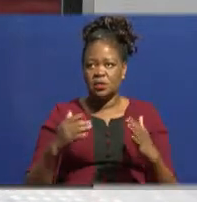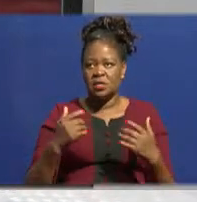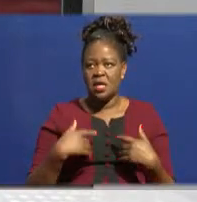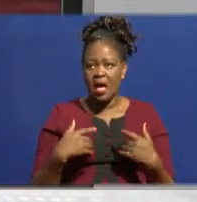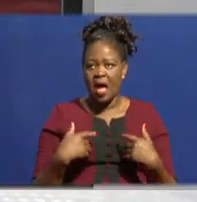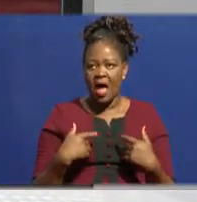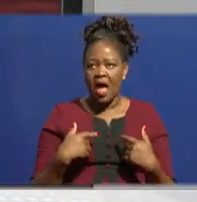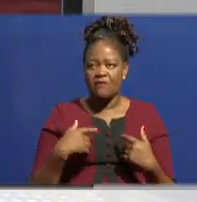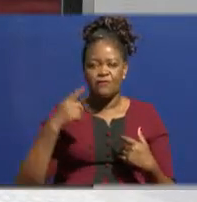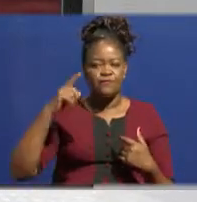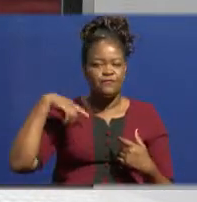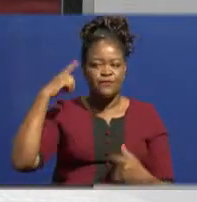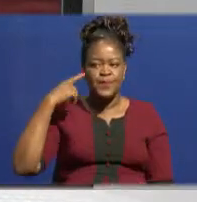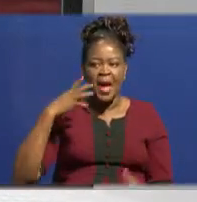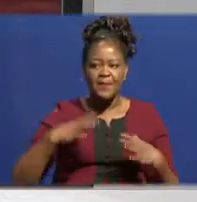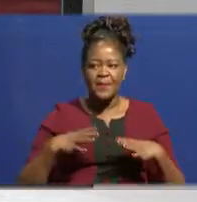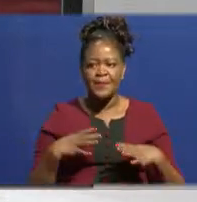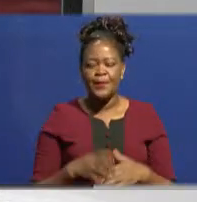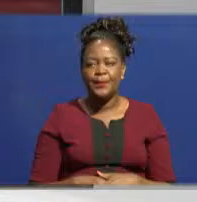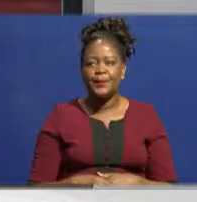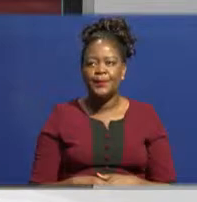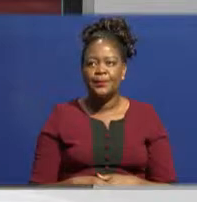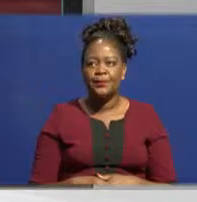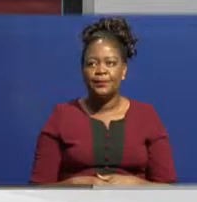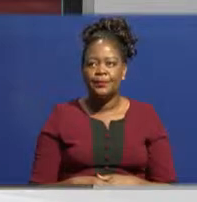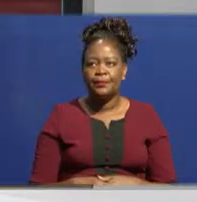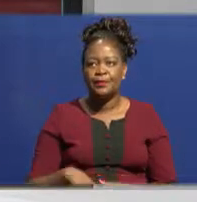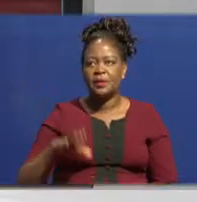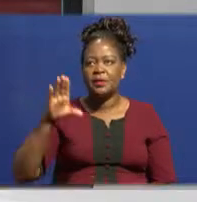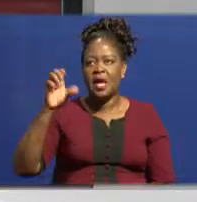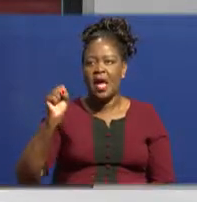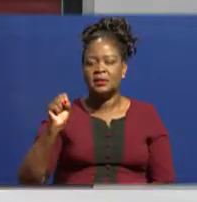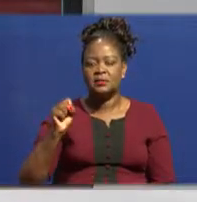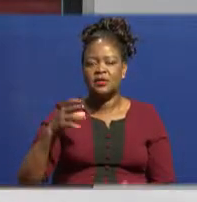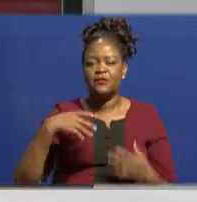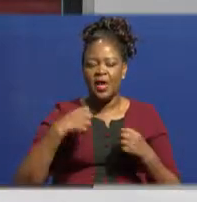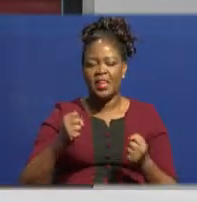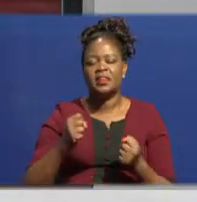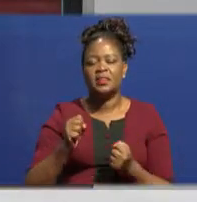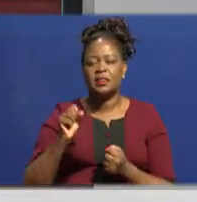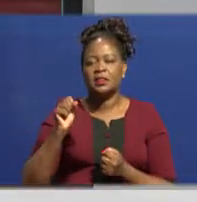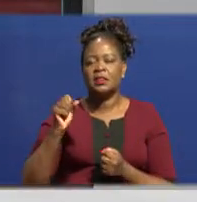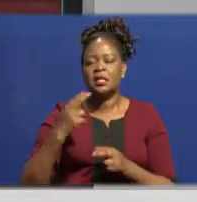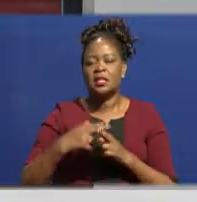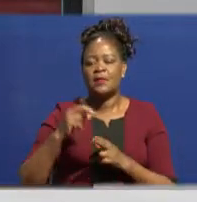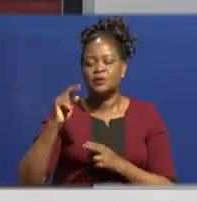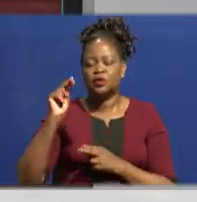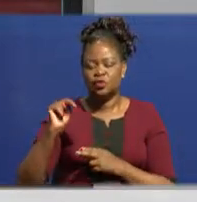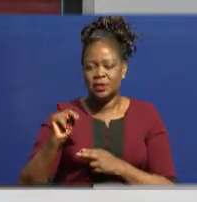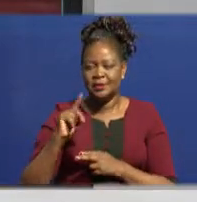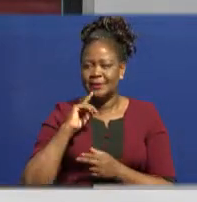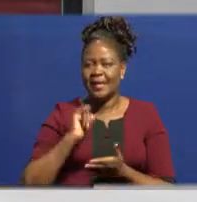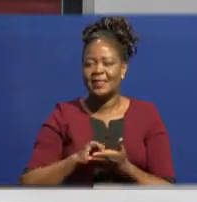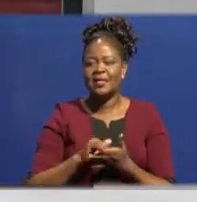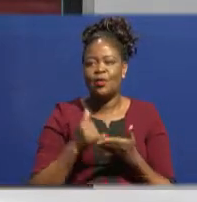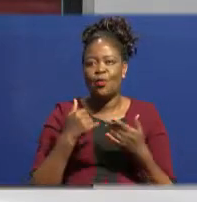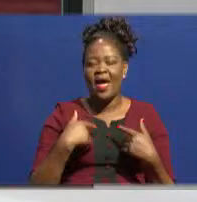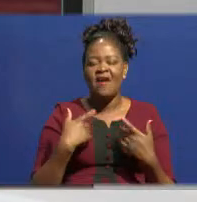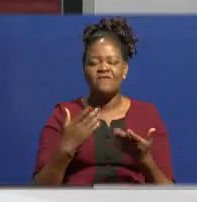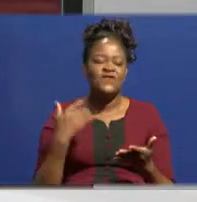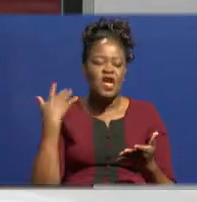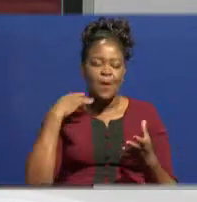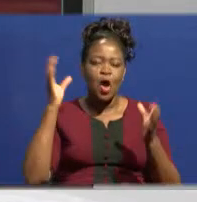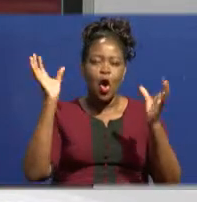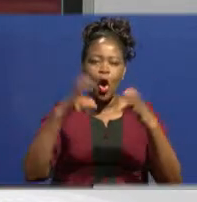share of madmen." That is exactly what he said. The CS now, health, Susan Nakumicha, says that here we have cartels and there